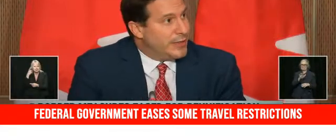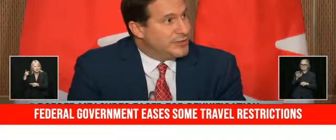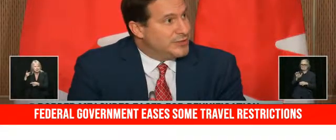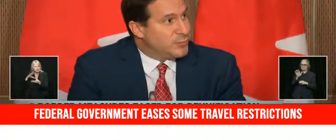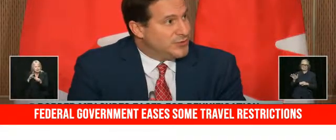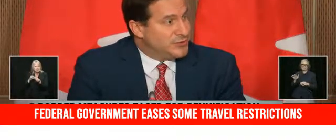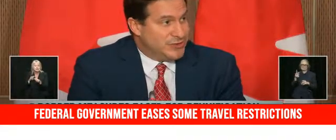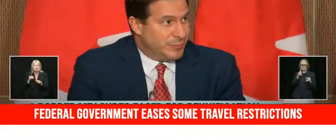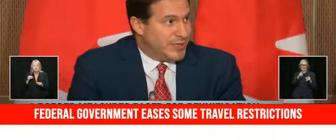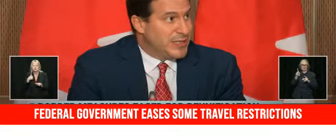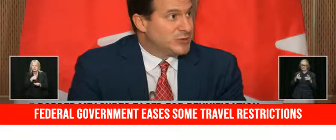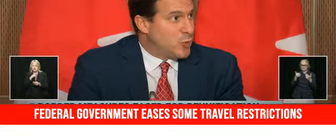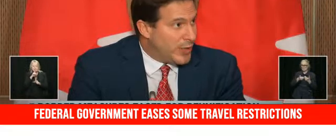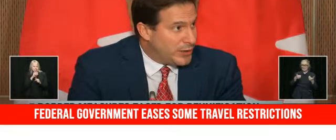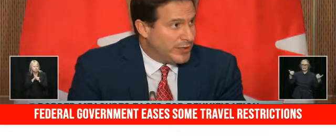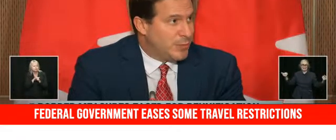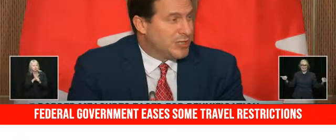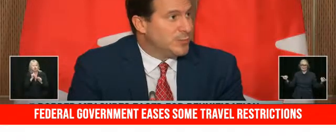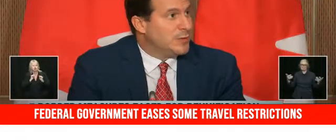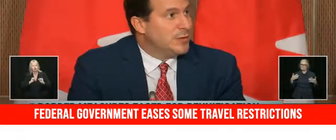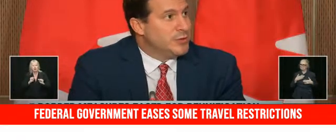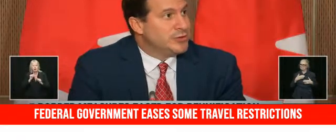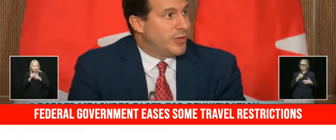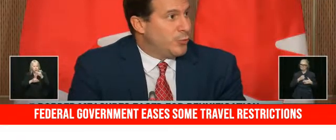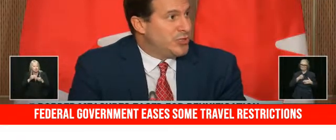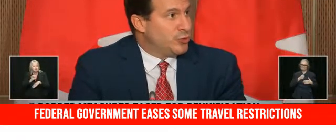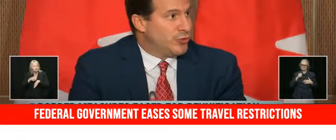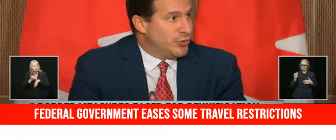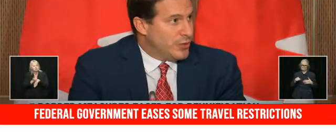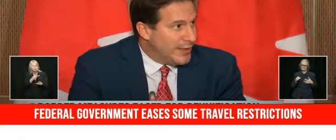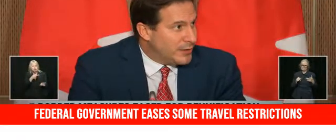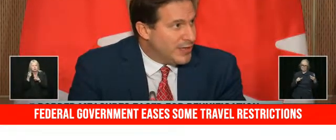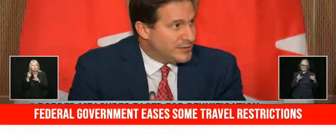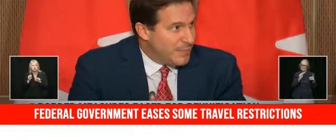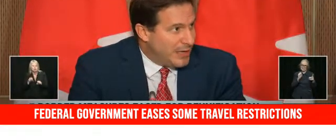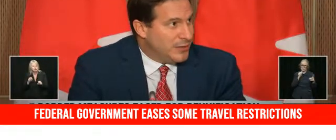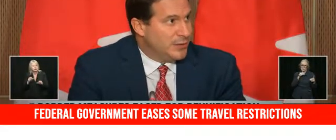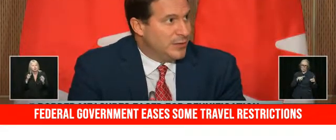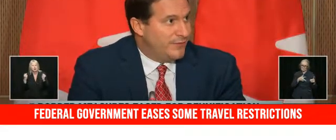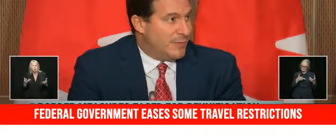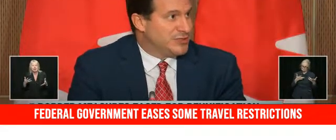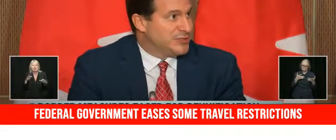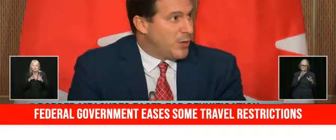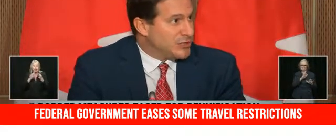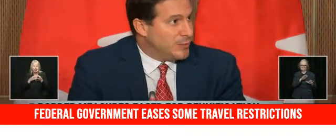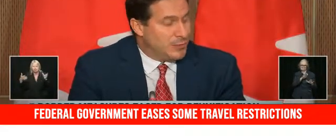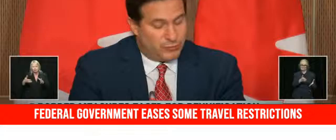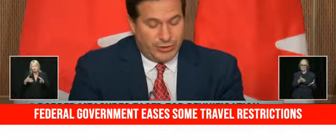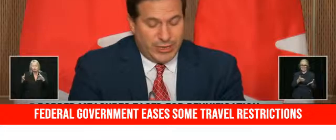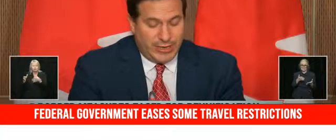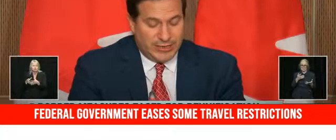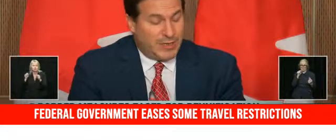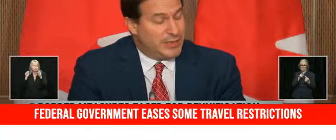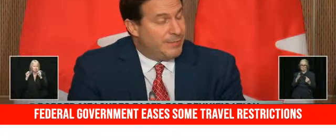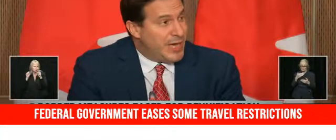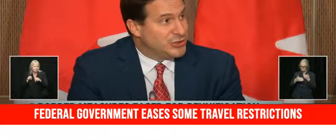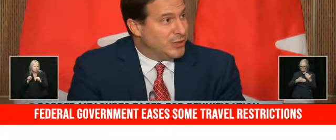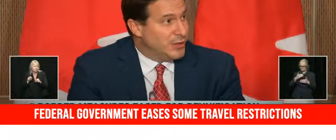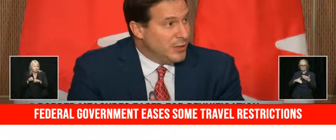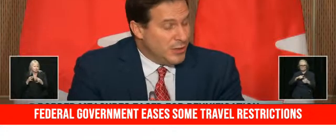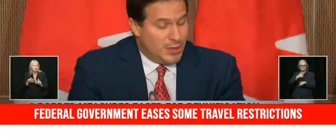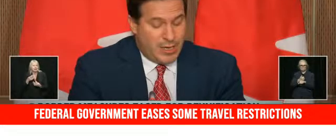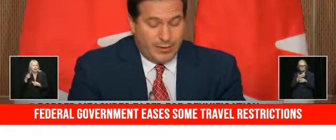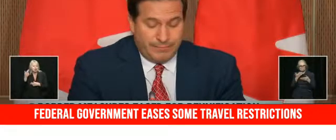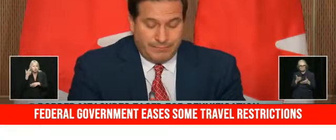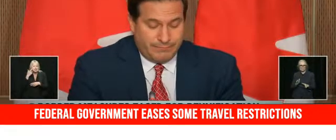to try and get these processes in place as quickly as possible so that we can reunite as many families as possible, reunite as many